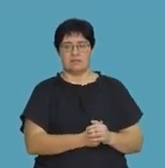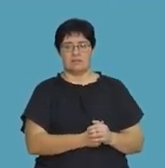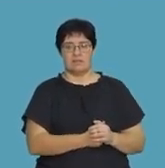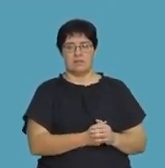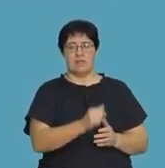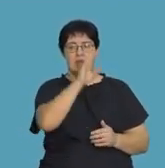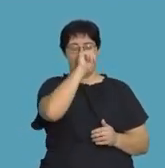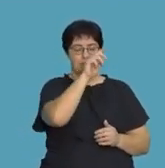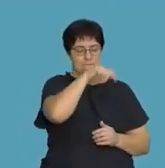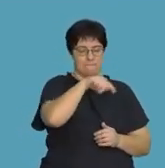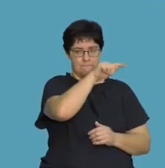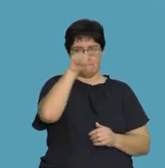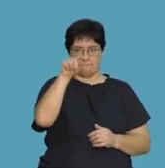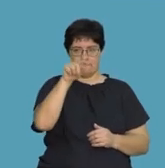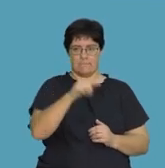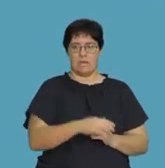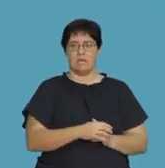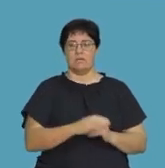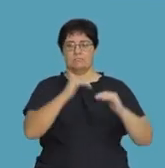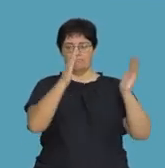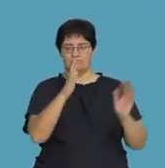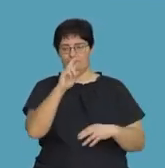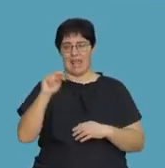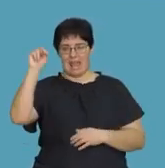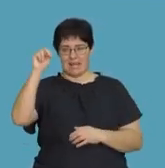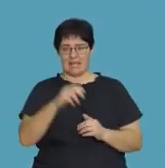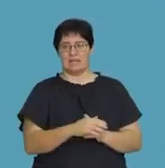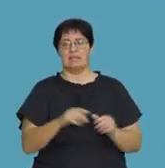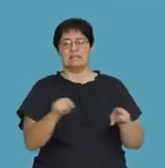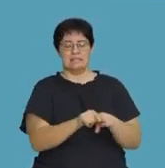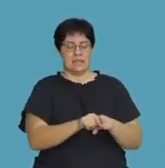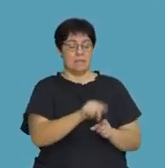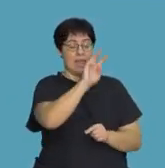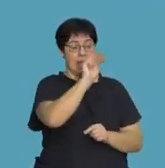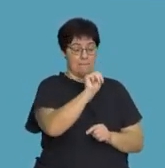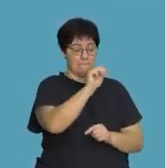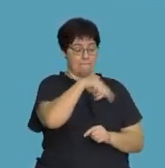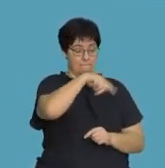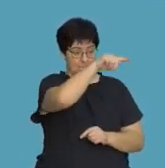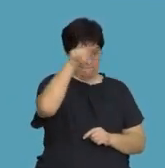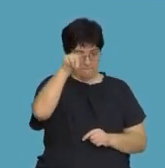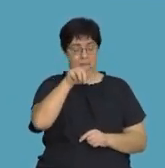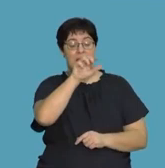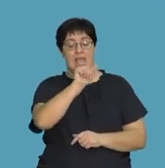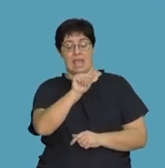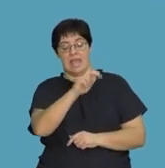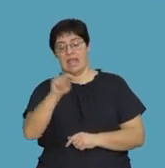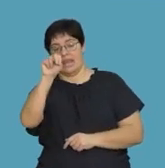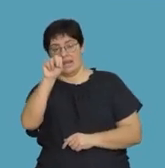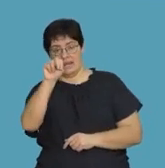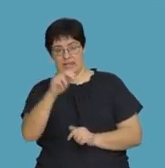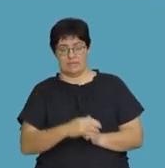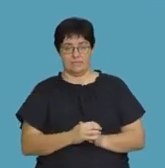the mth root of a, all of it raised to n, it will be the same as the mth root of a to the exponent